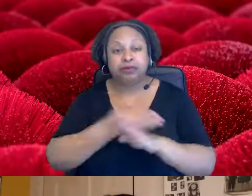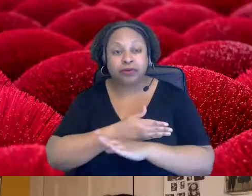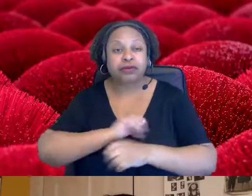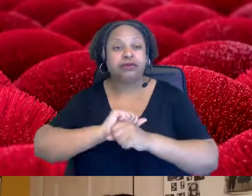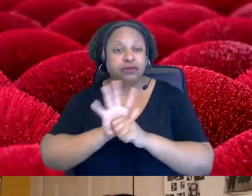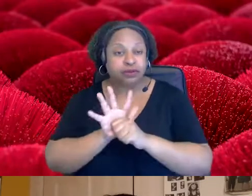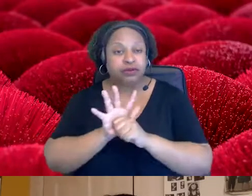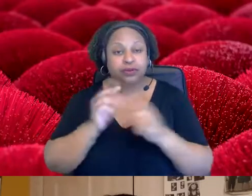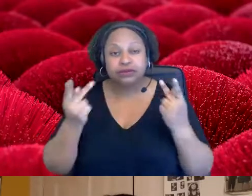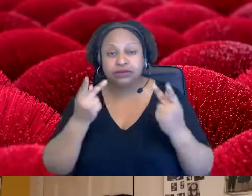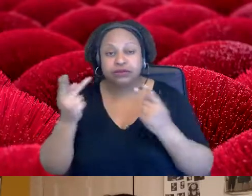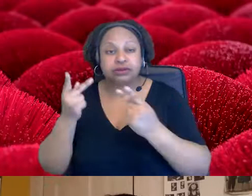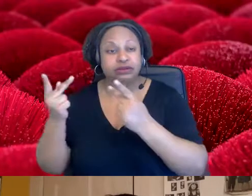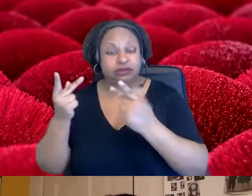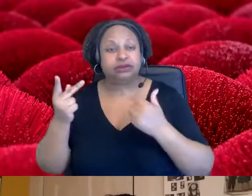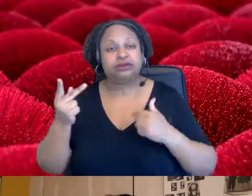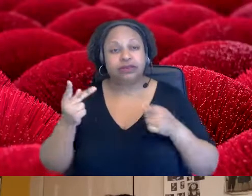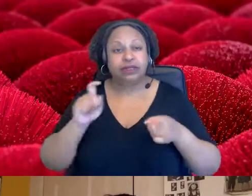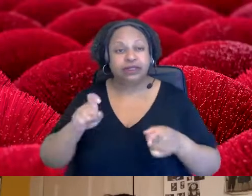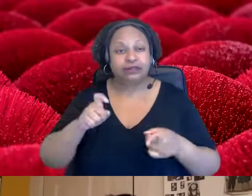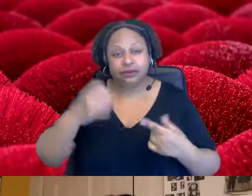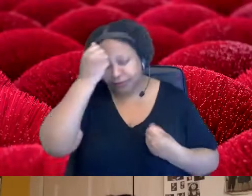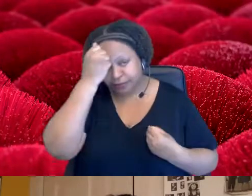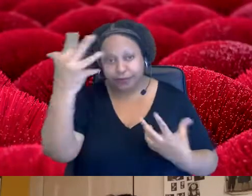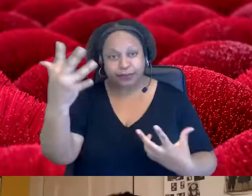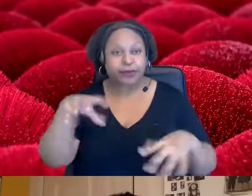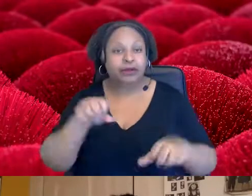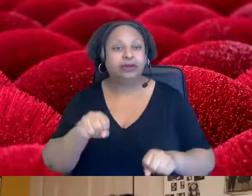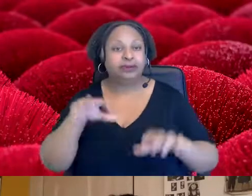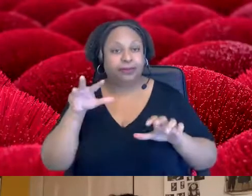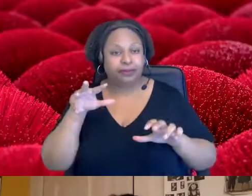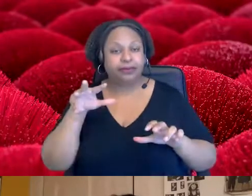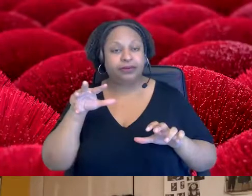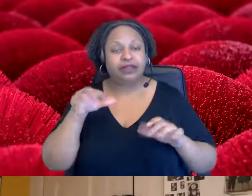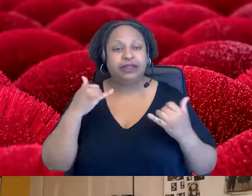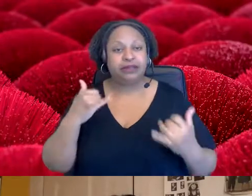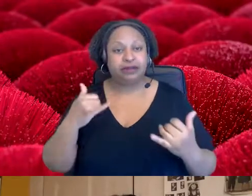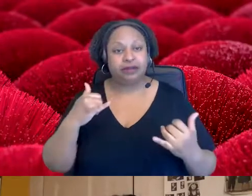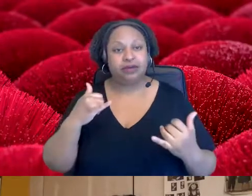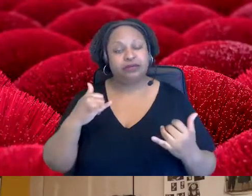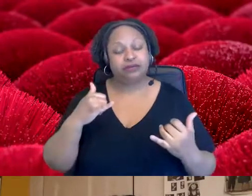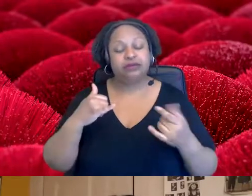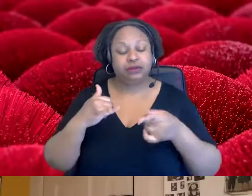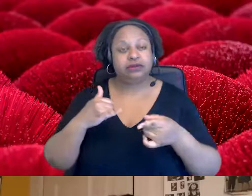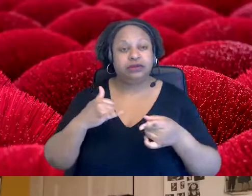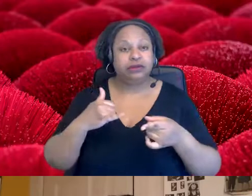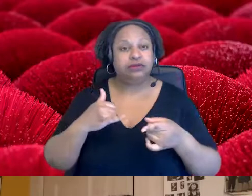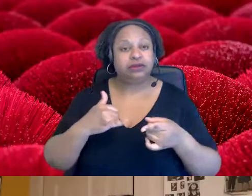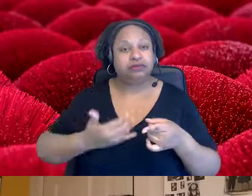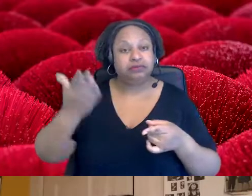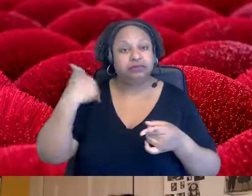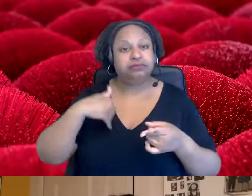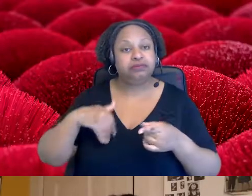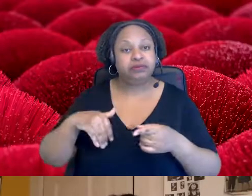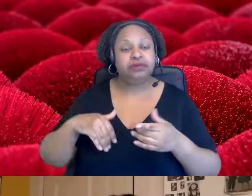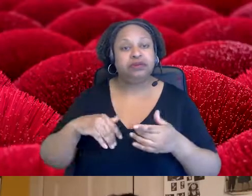seeing the need to decolonize and center historically marginalized voices in all facets of